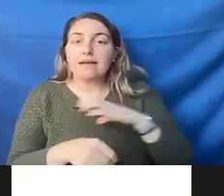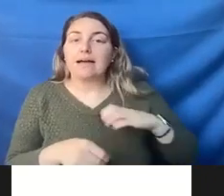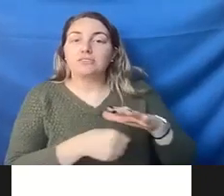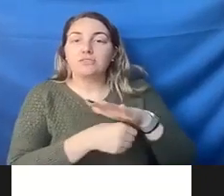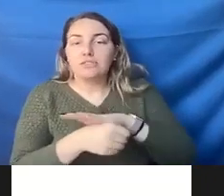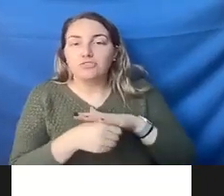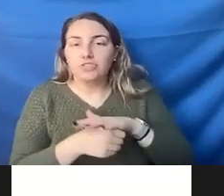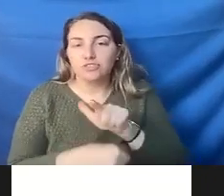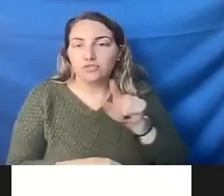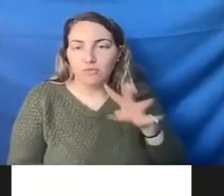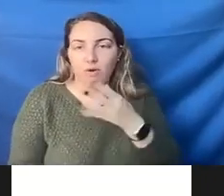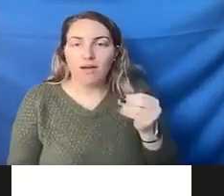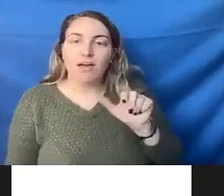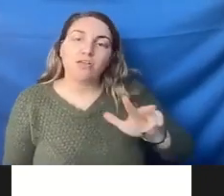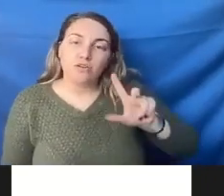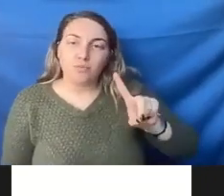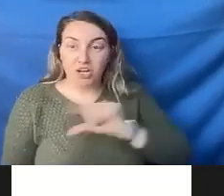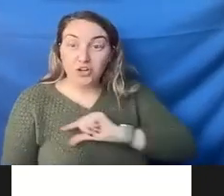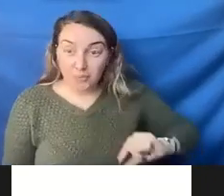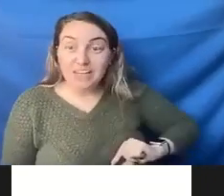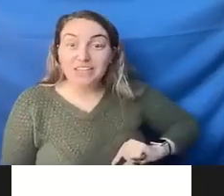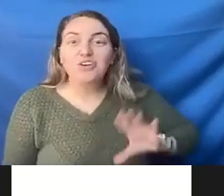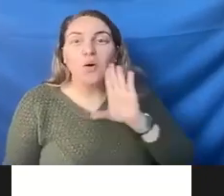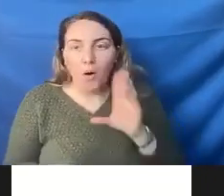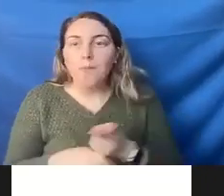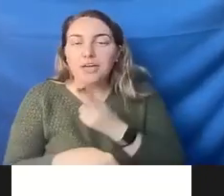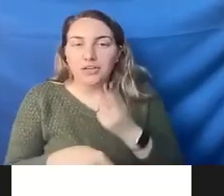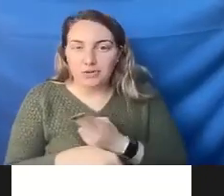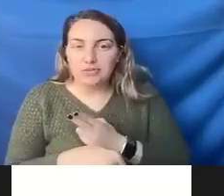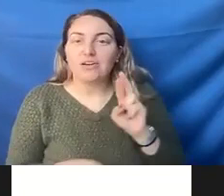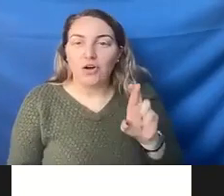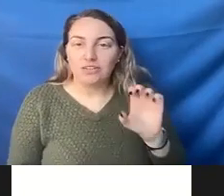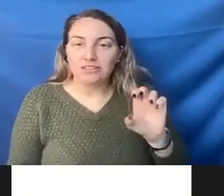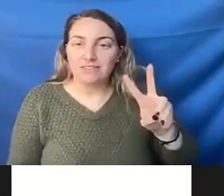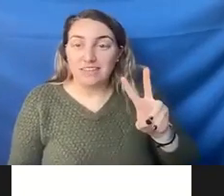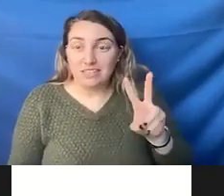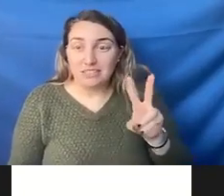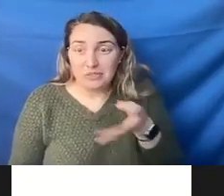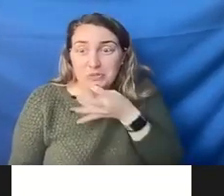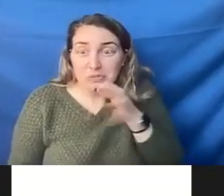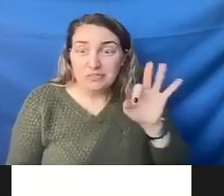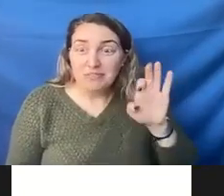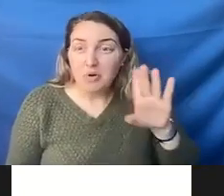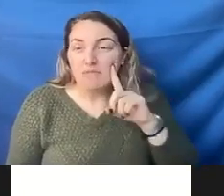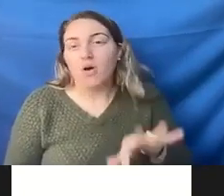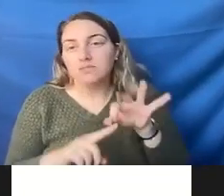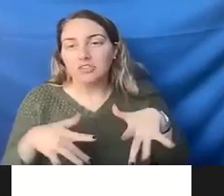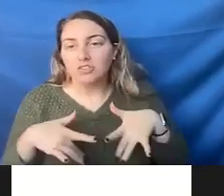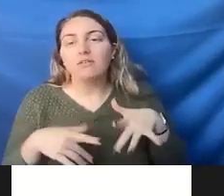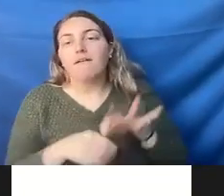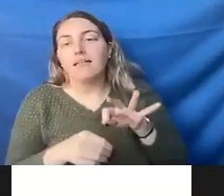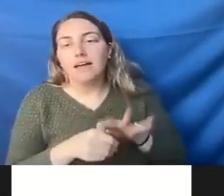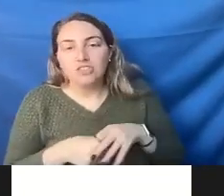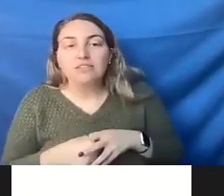Queens, you'll be using ranked choice voting in those special elections that are happening in February. If you're a registered voter in Council